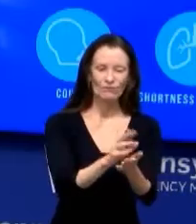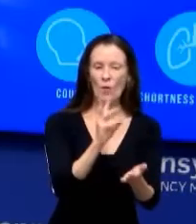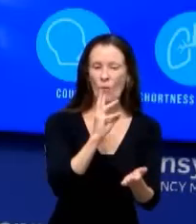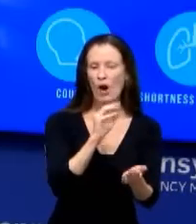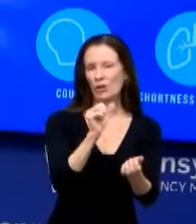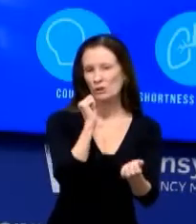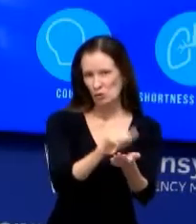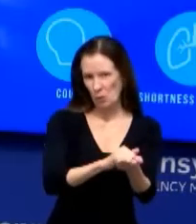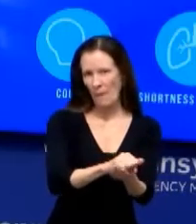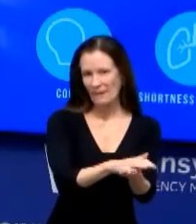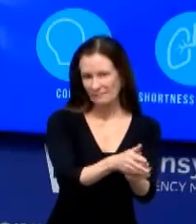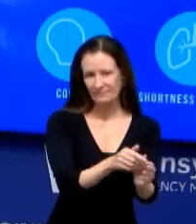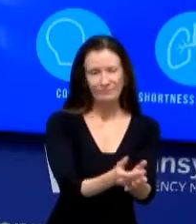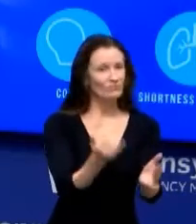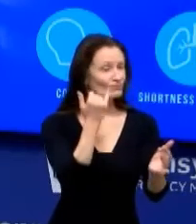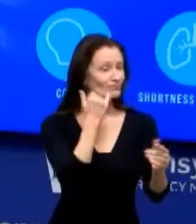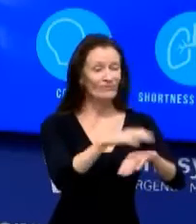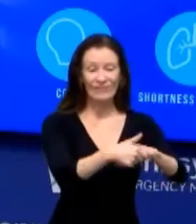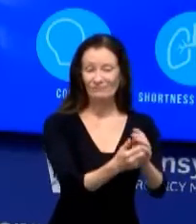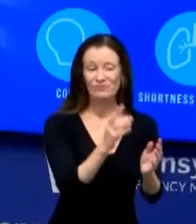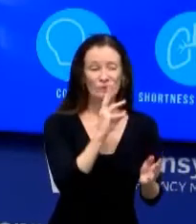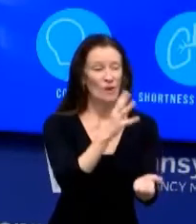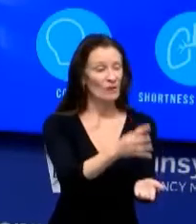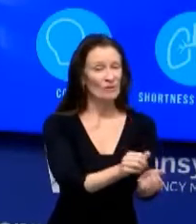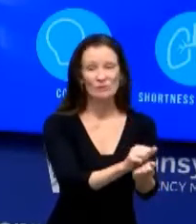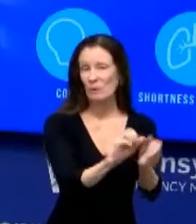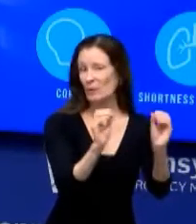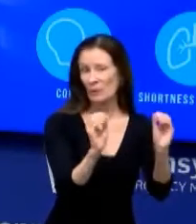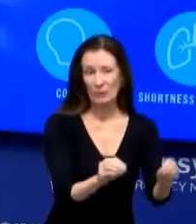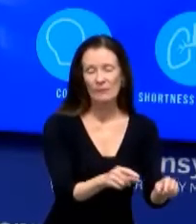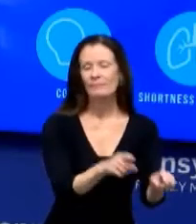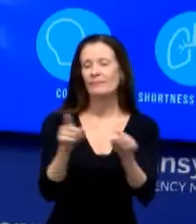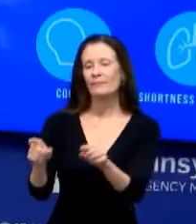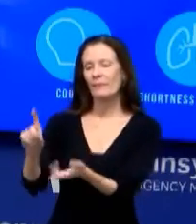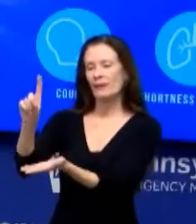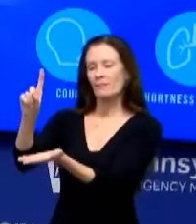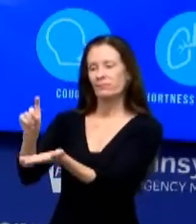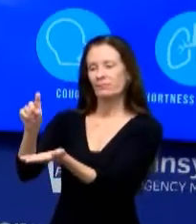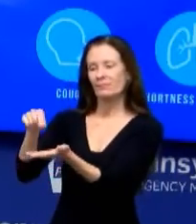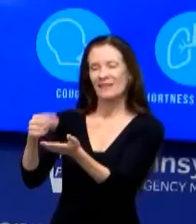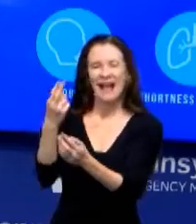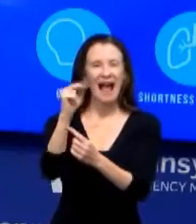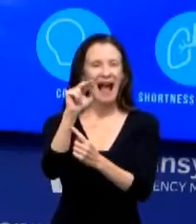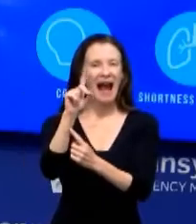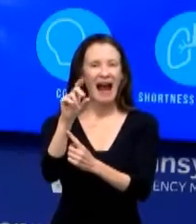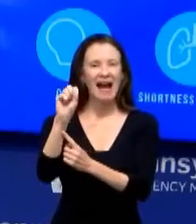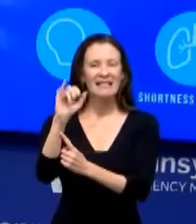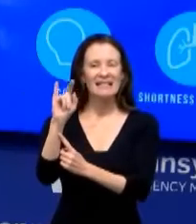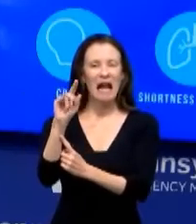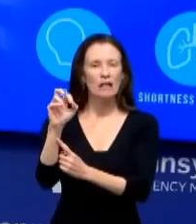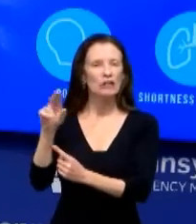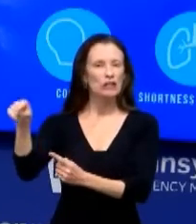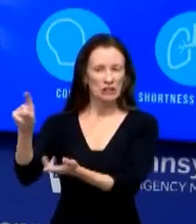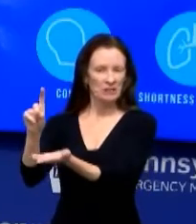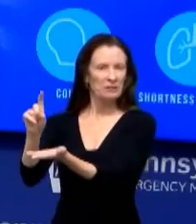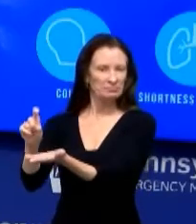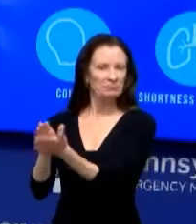and water are not available. Please cover your coughs or sneezes with your elbow, not with your